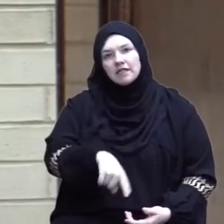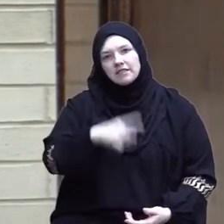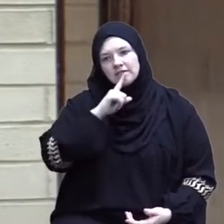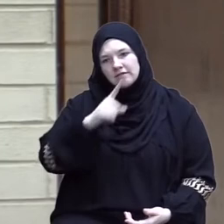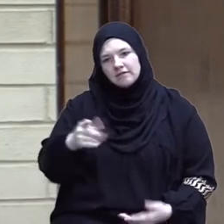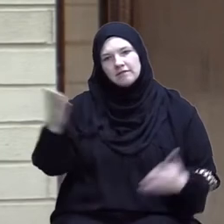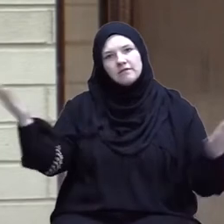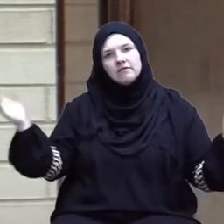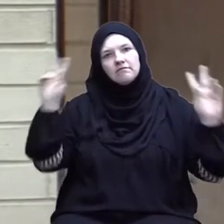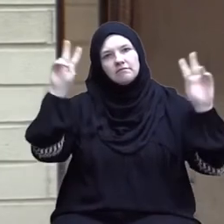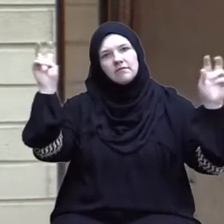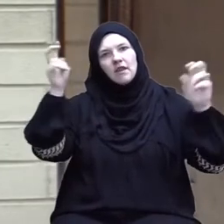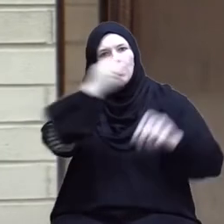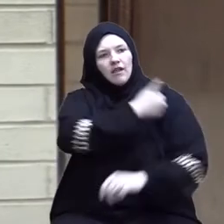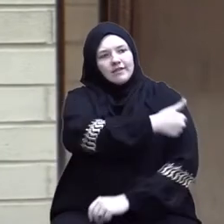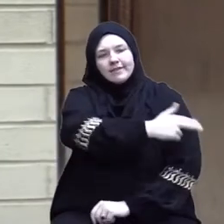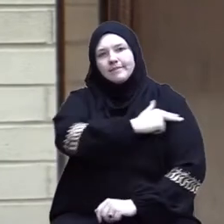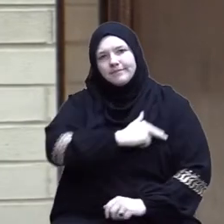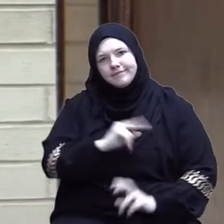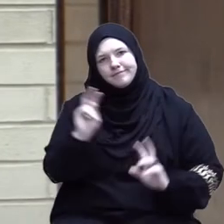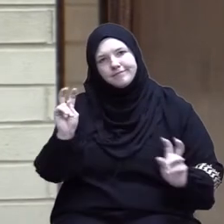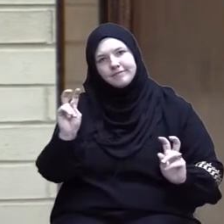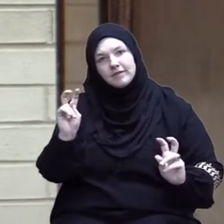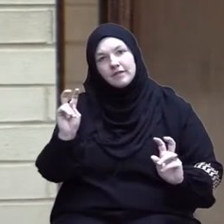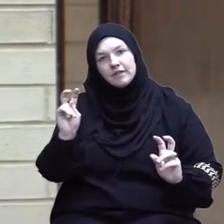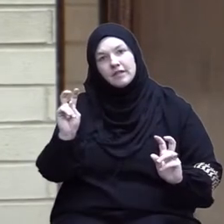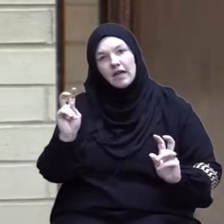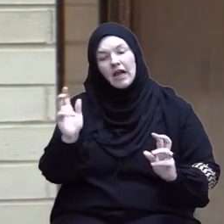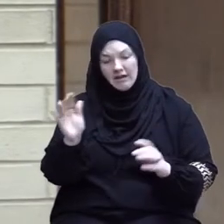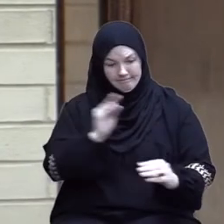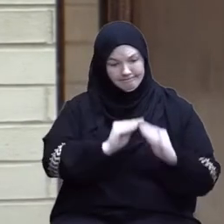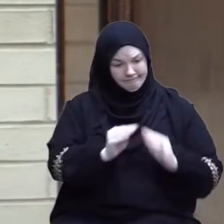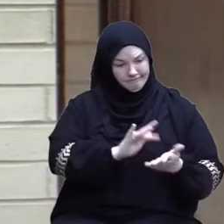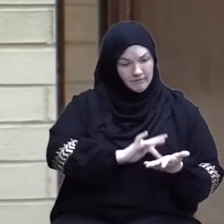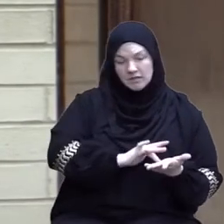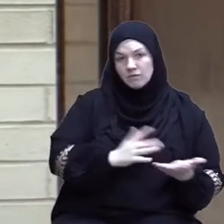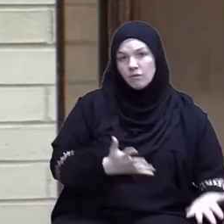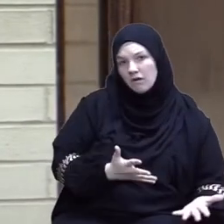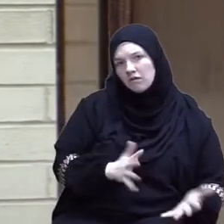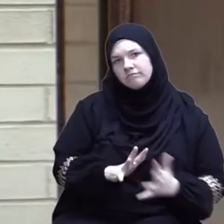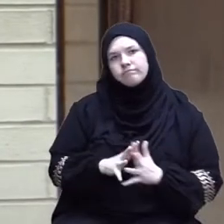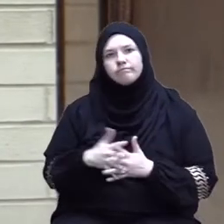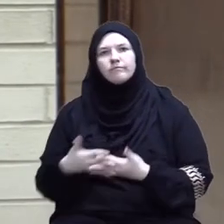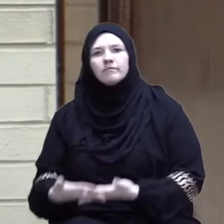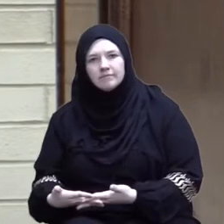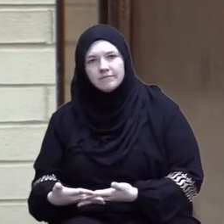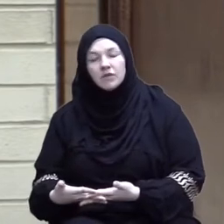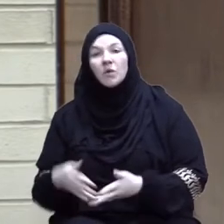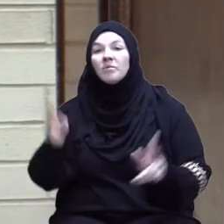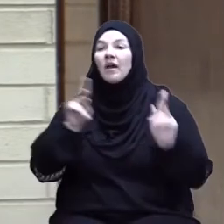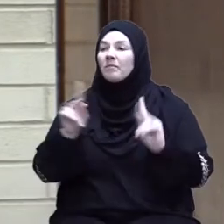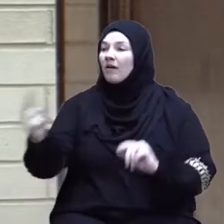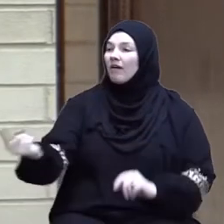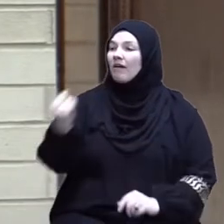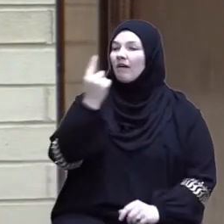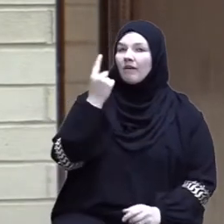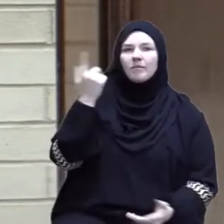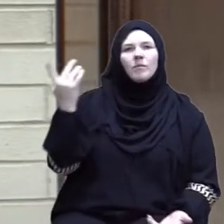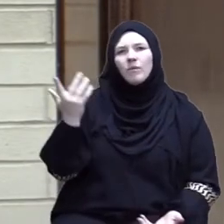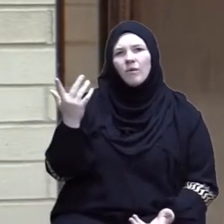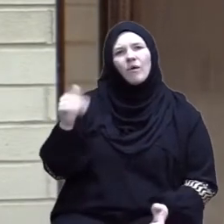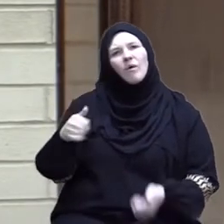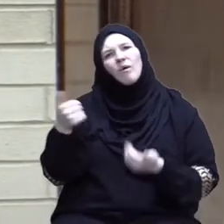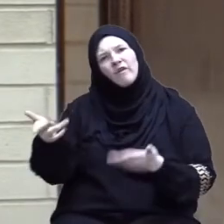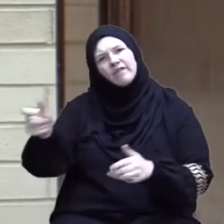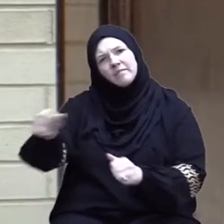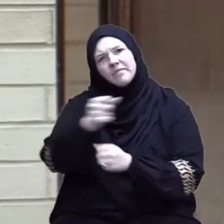hospital, and the book is the cure. So when someone comes like this, offer them some love.